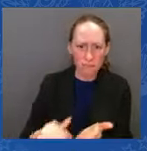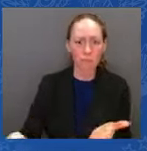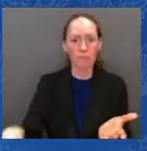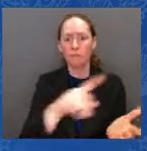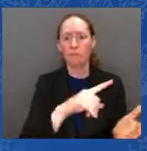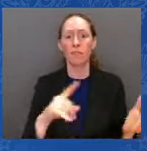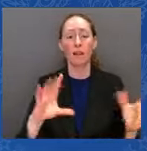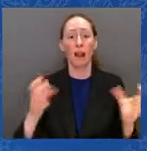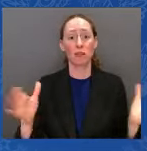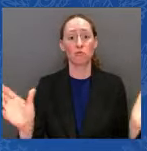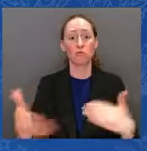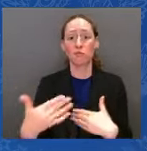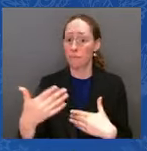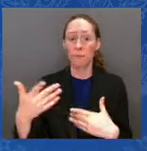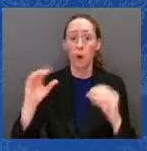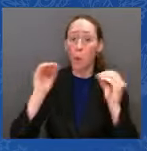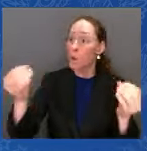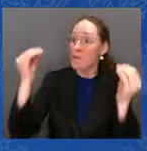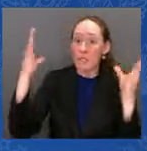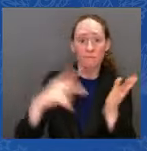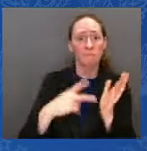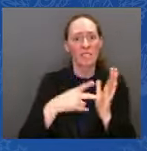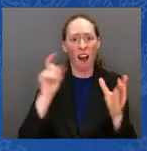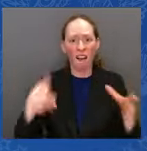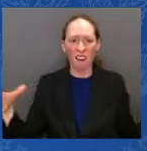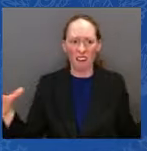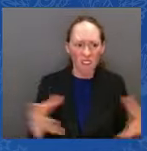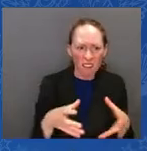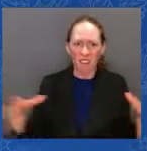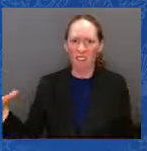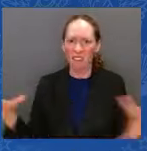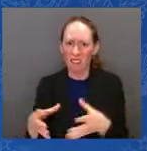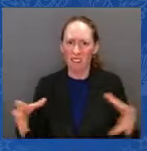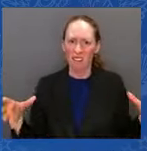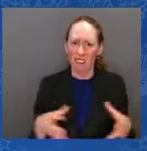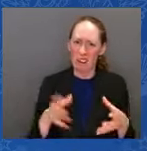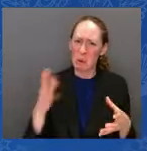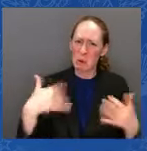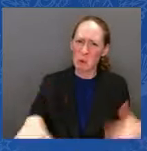These cuts would make it harder for me and my colleagues to educate our students.